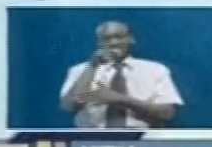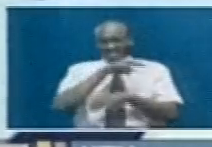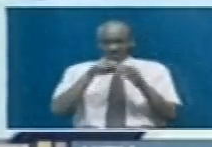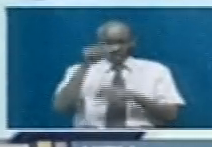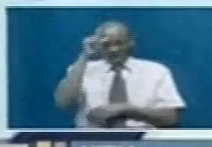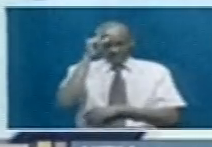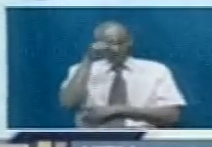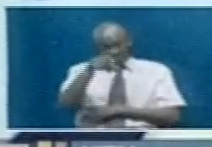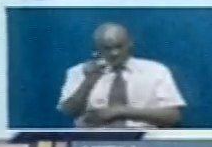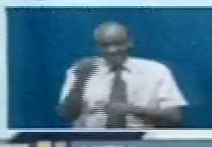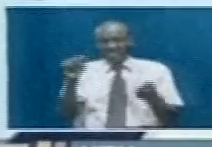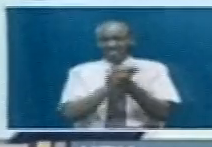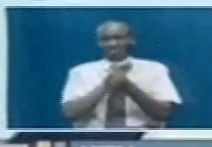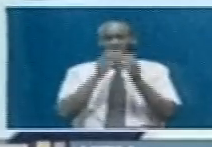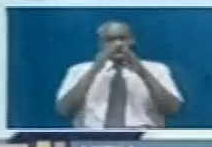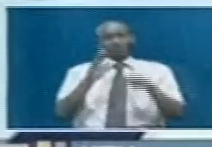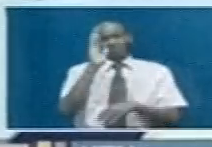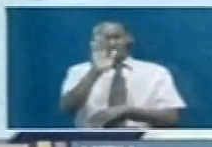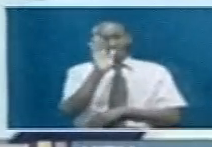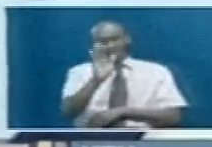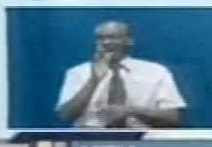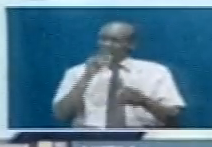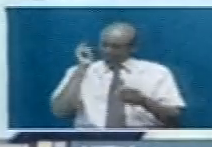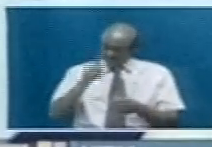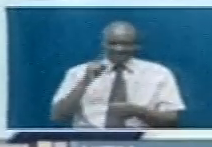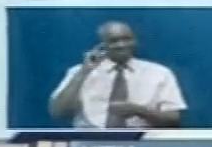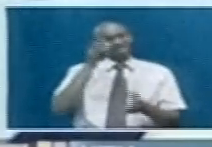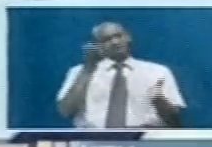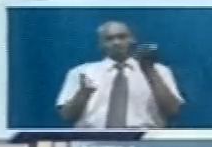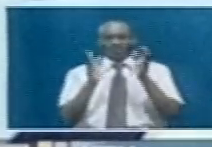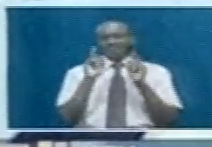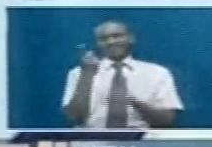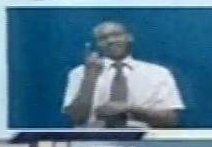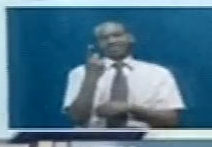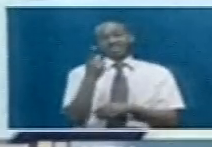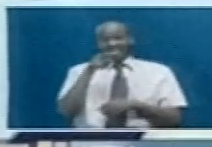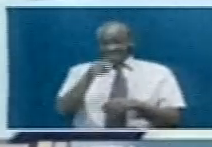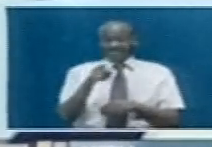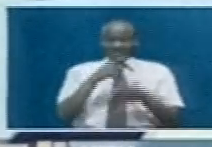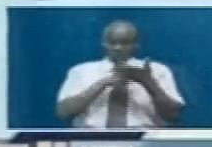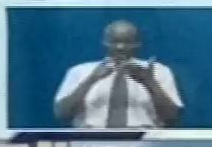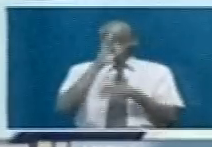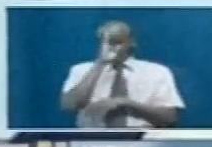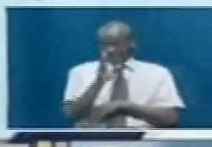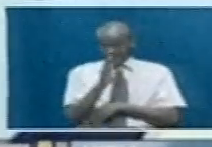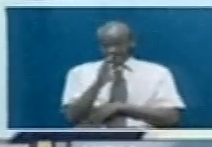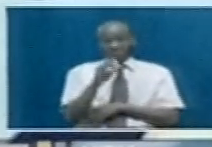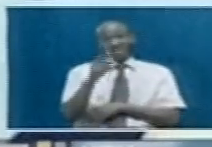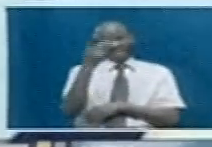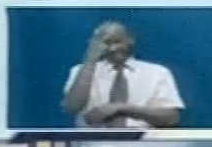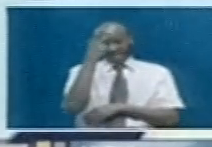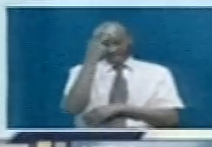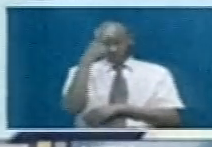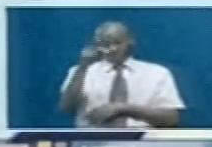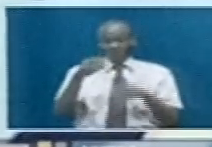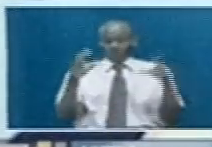government not to demolish their buildings without fair consideration. This week, Sunday, Nairobi Governor Dr. Evans Kidero formed a